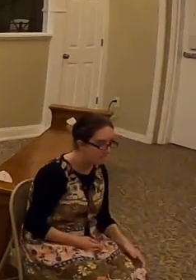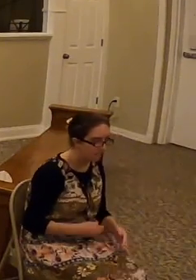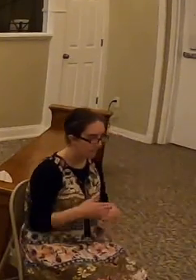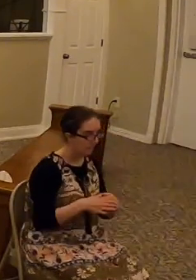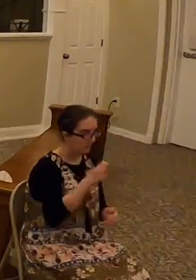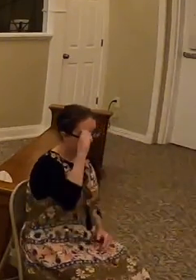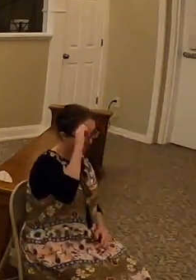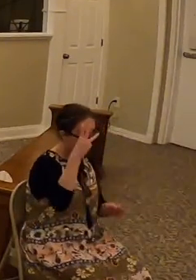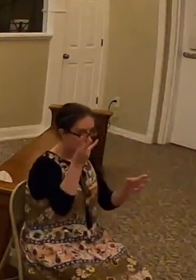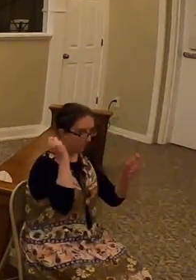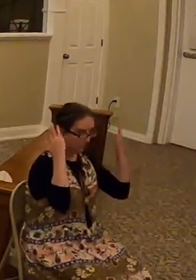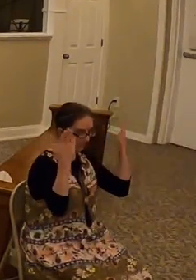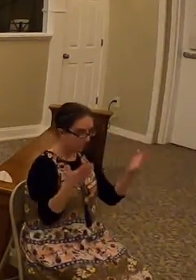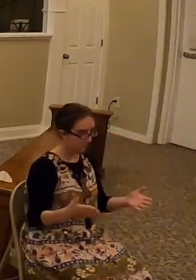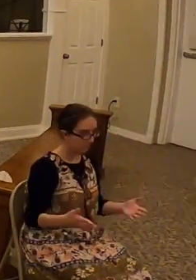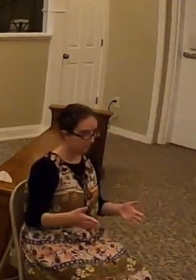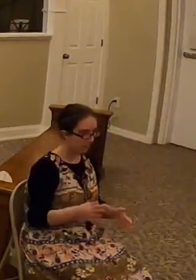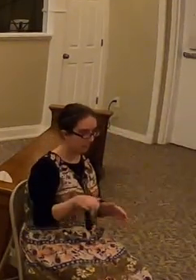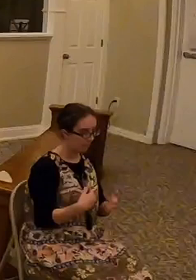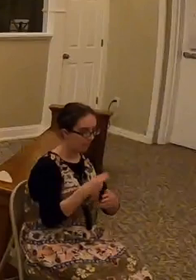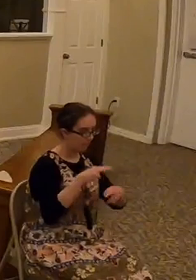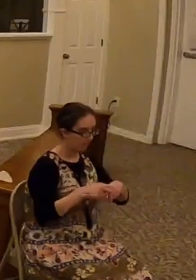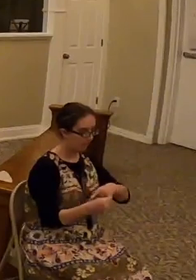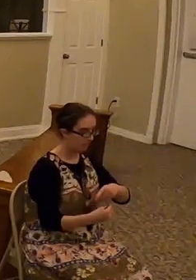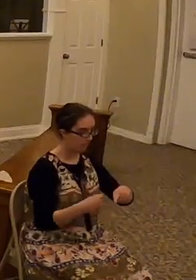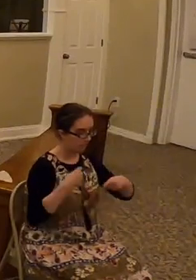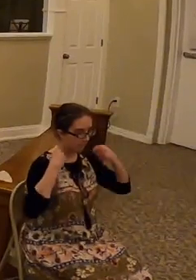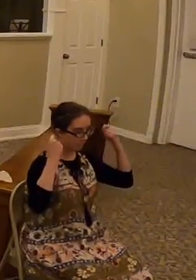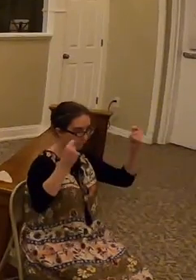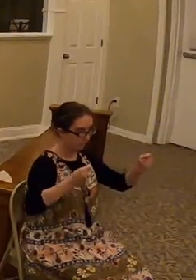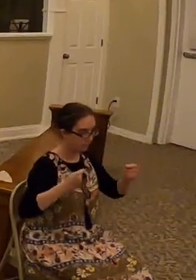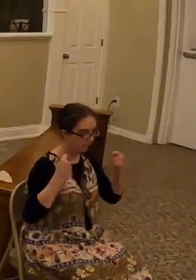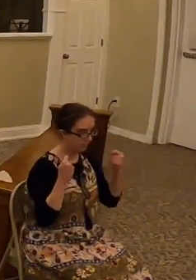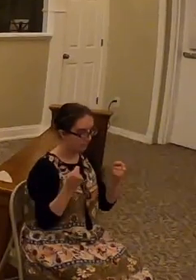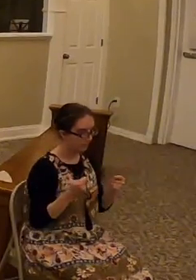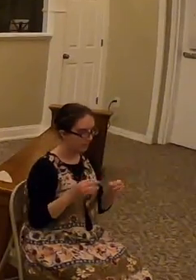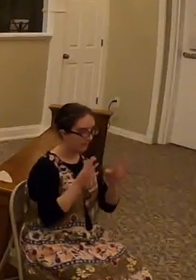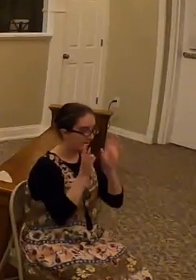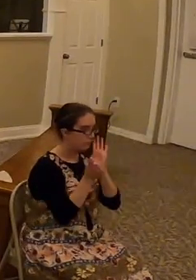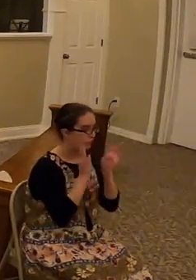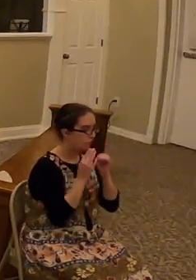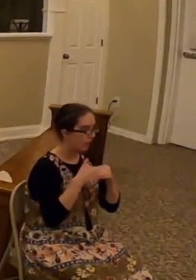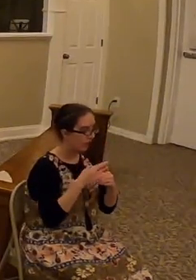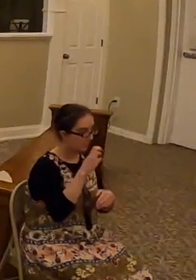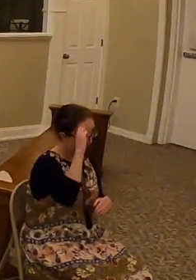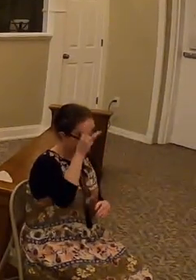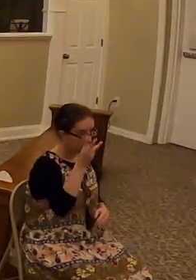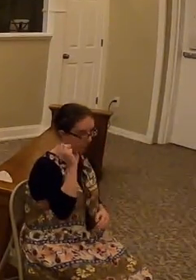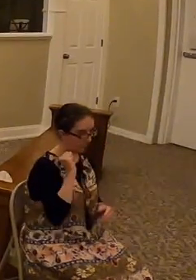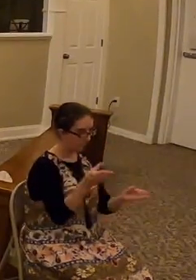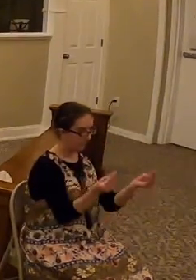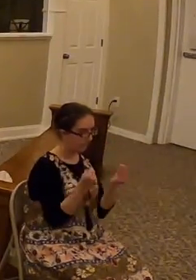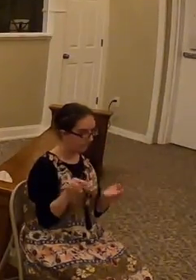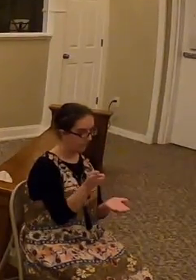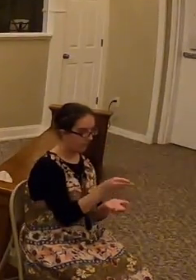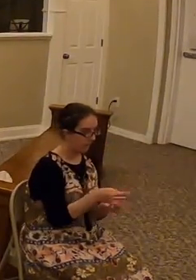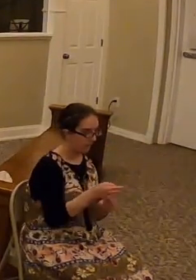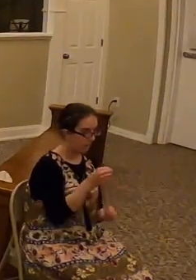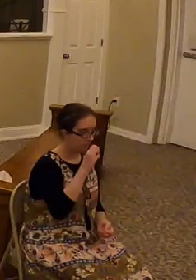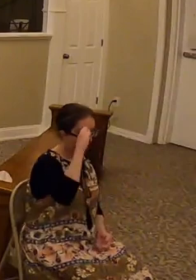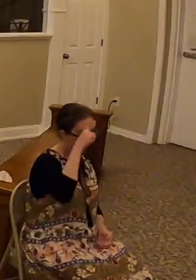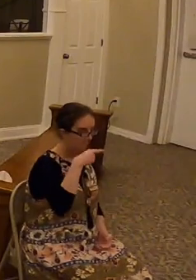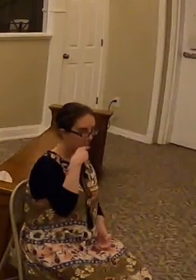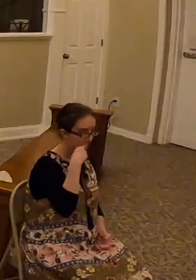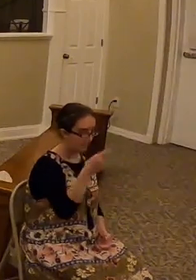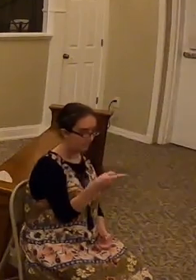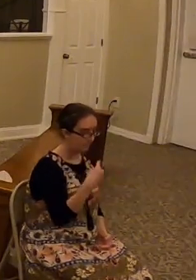After he got through, and we're all sitting around rejoicing, and we're just chatting after he got through getting the Holy Ghost, you know what he